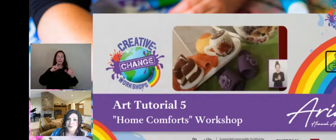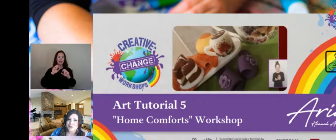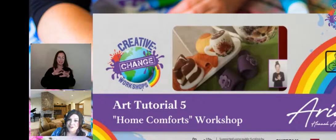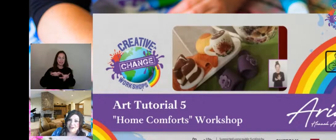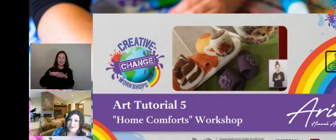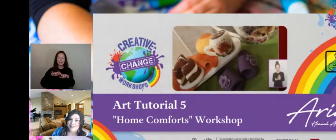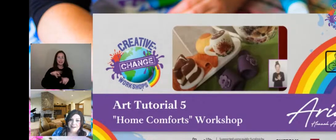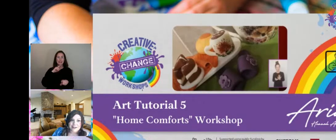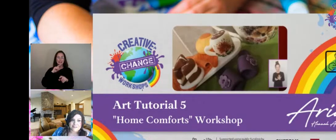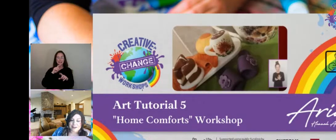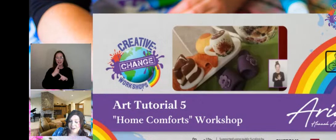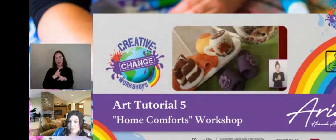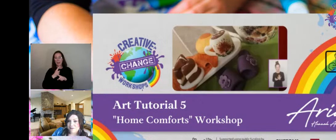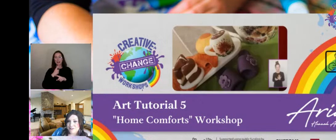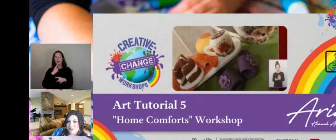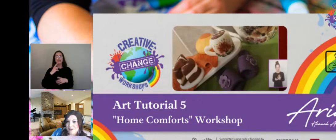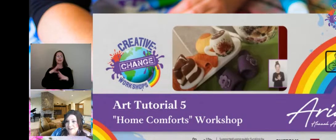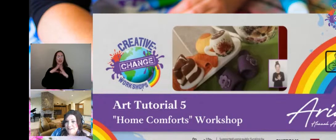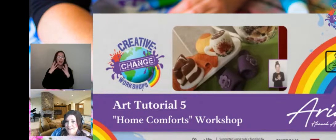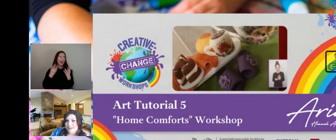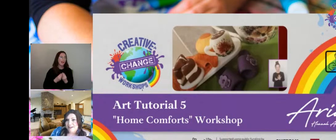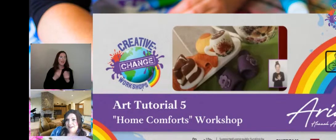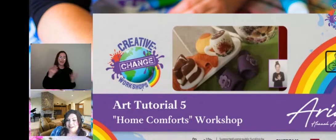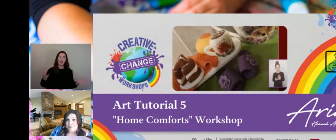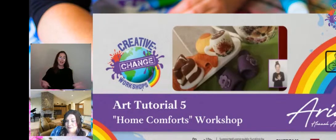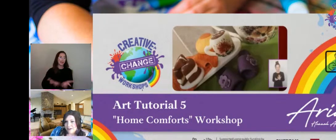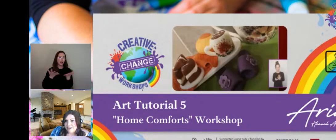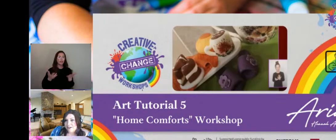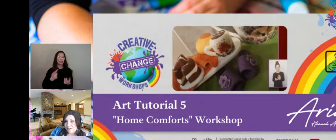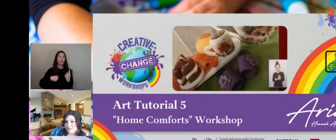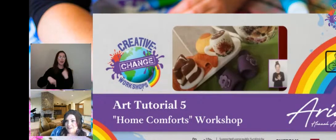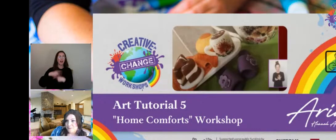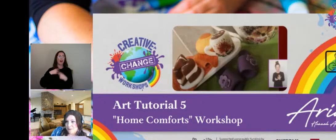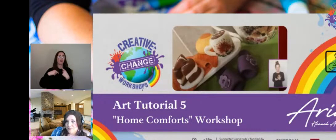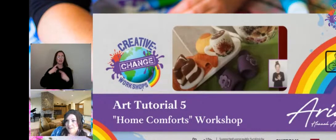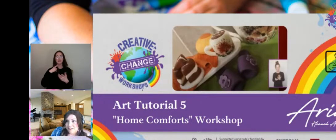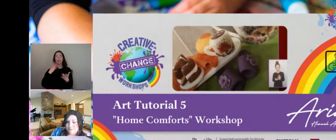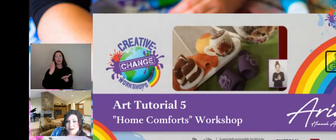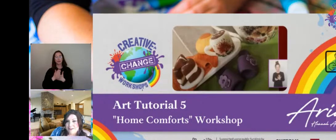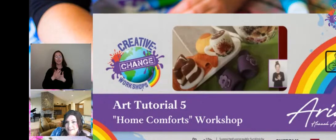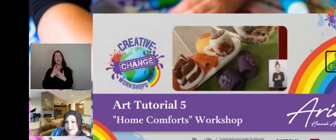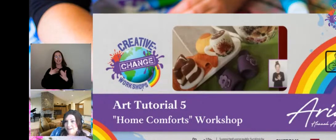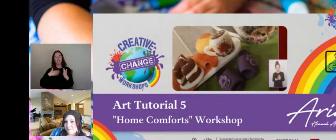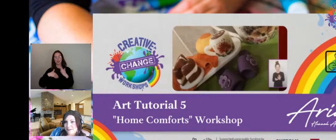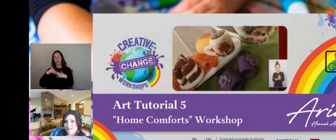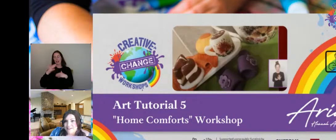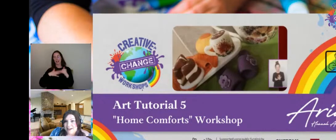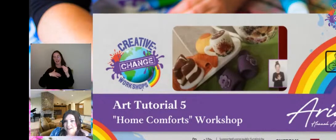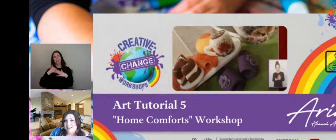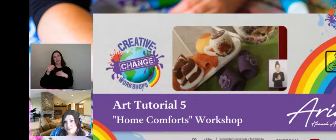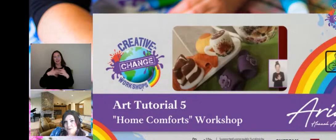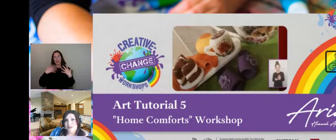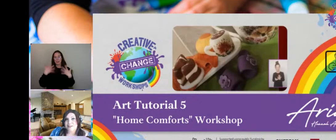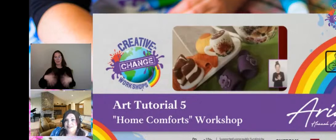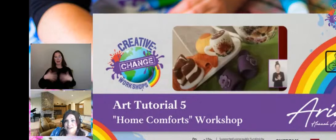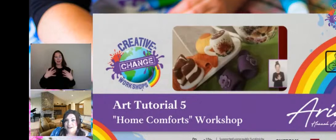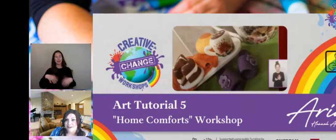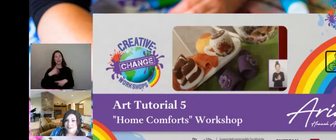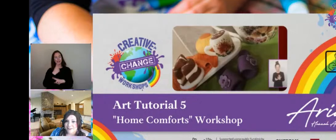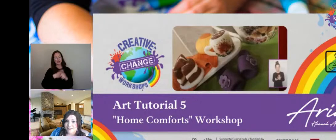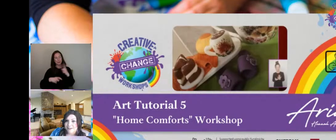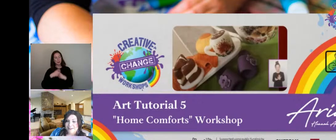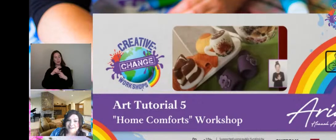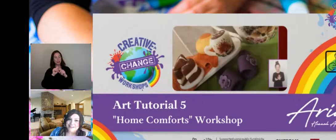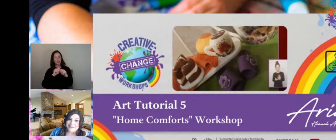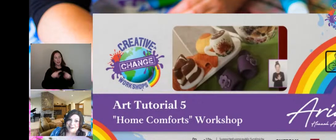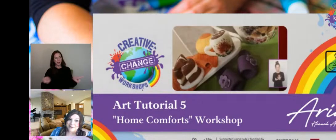box, for watching, for encouraging us. We really are just building an amazing community. And that's all thanks to